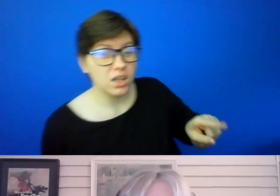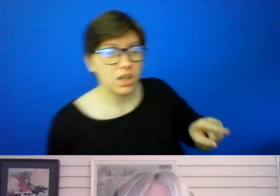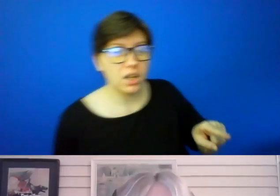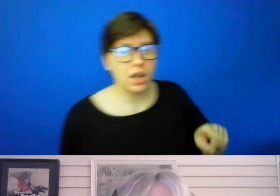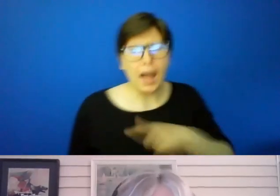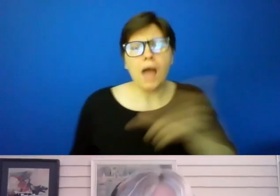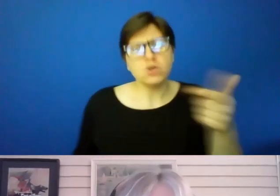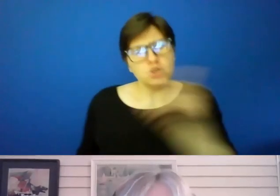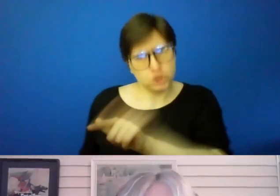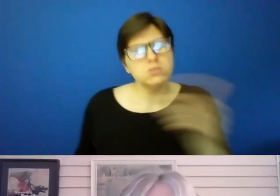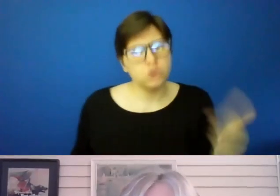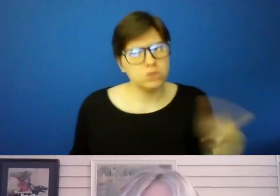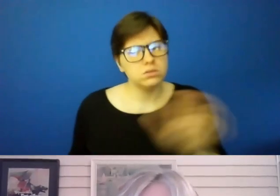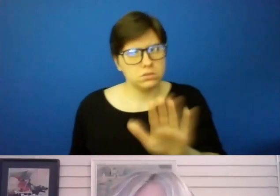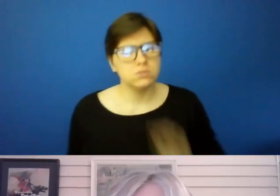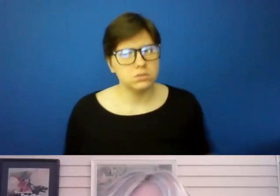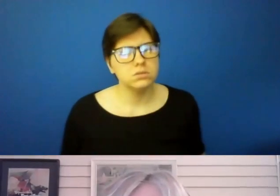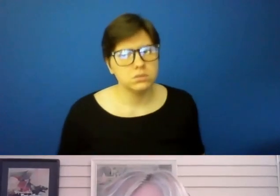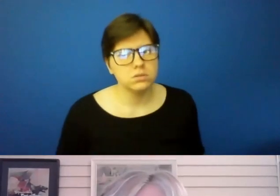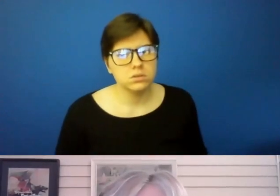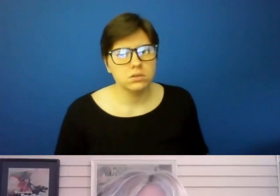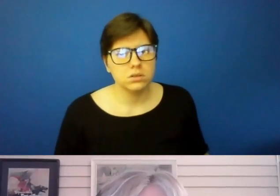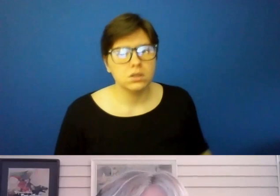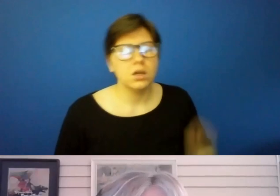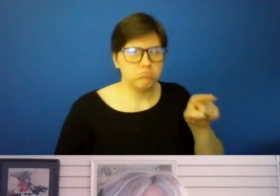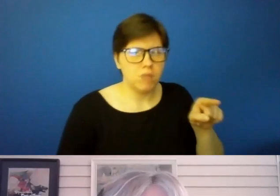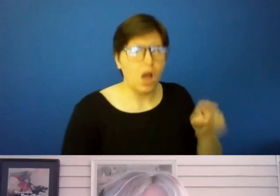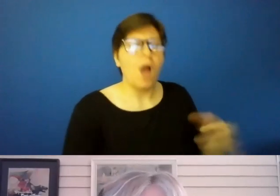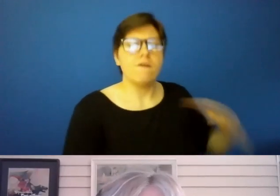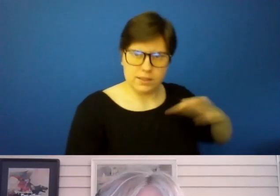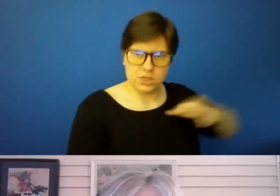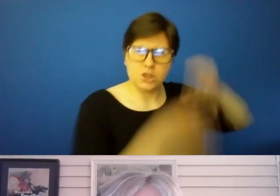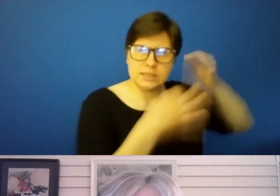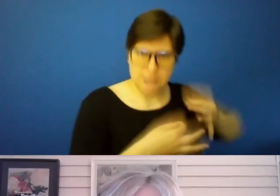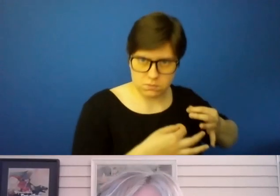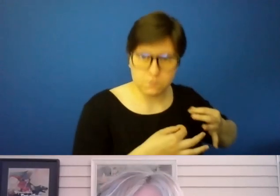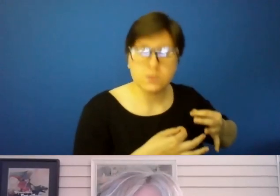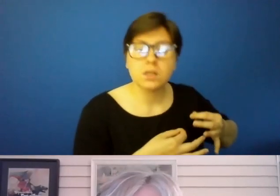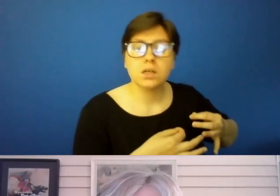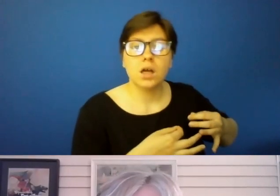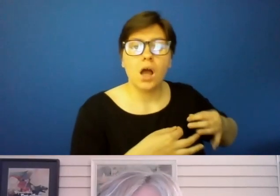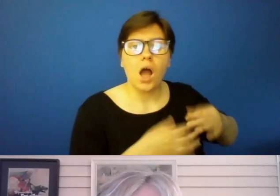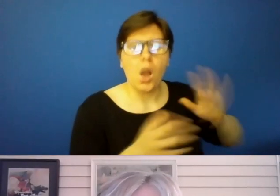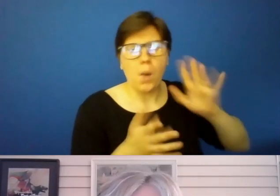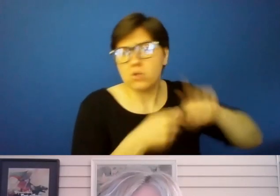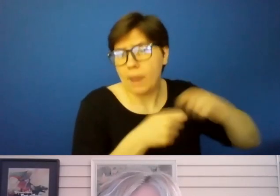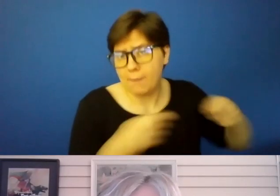take turns on this. That is, they made a voluntary decision. Well, let me just wrap up,